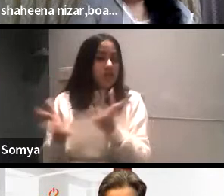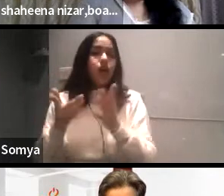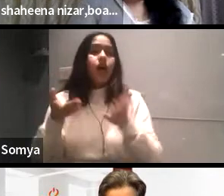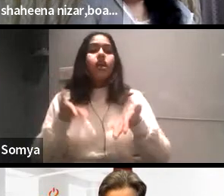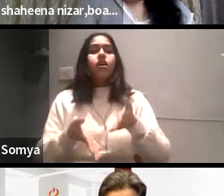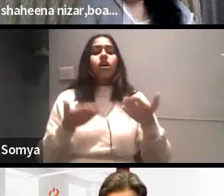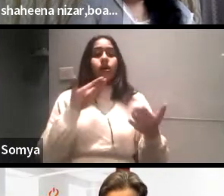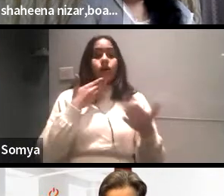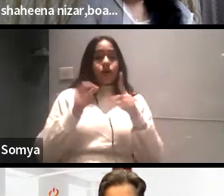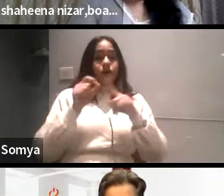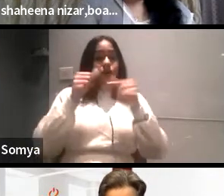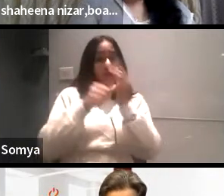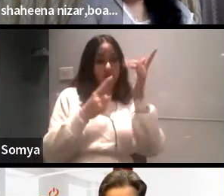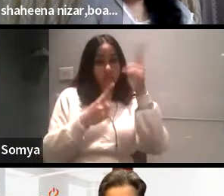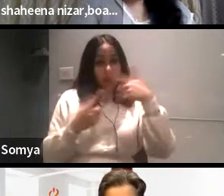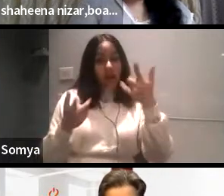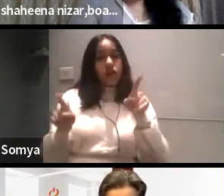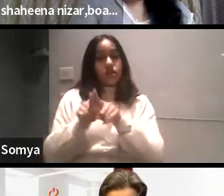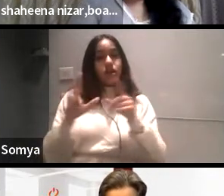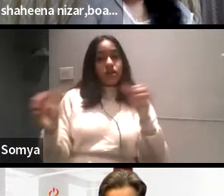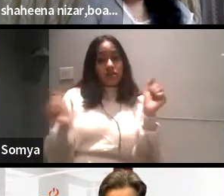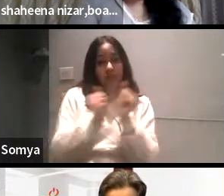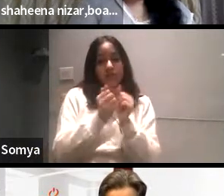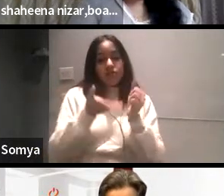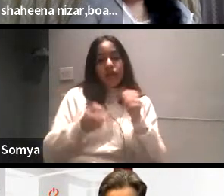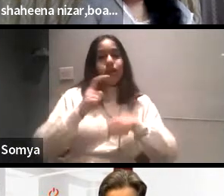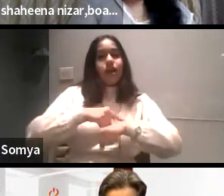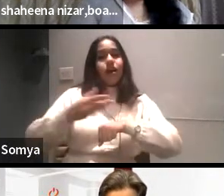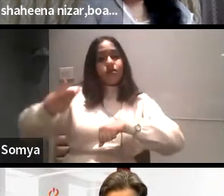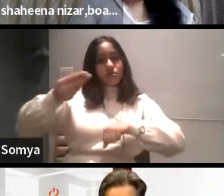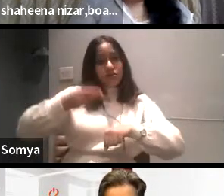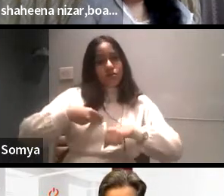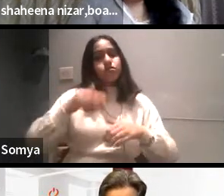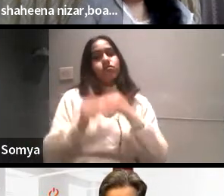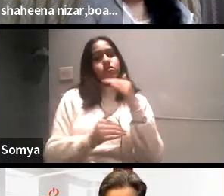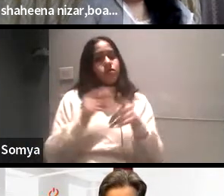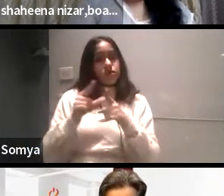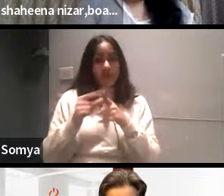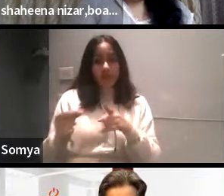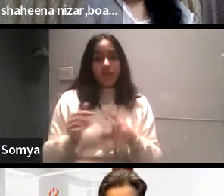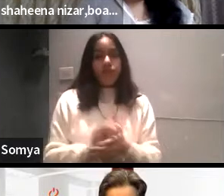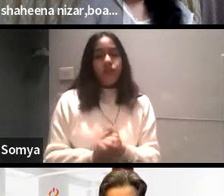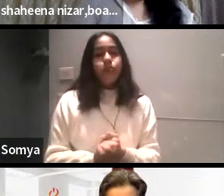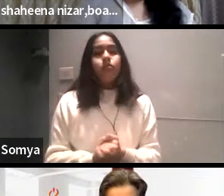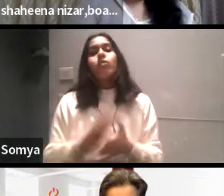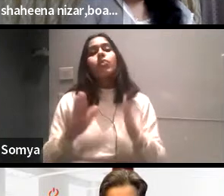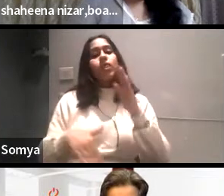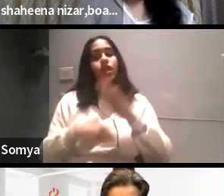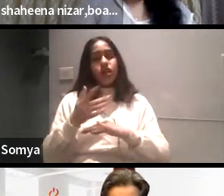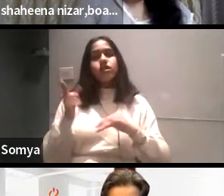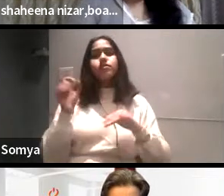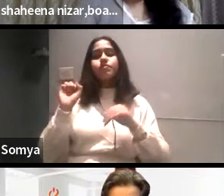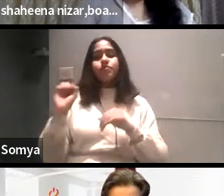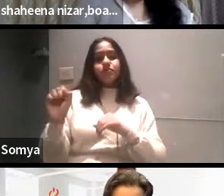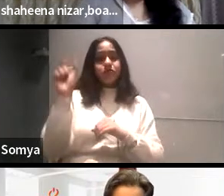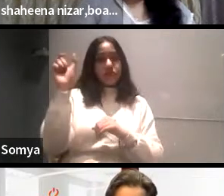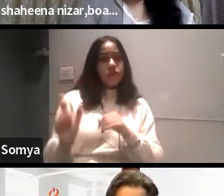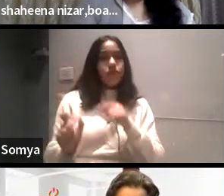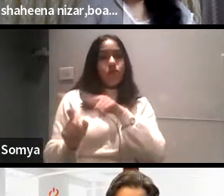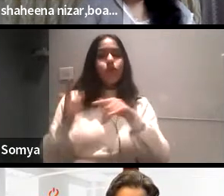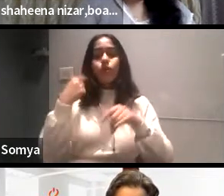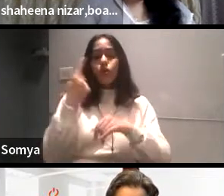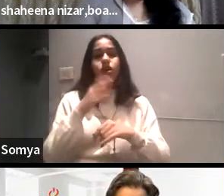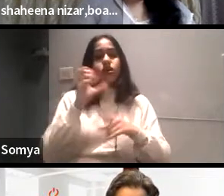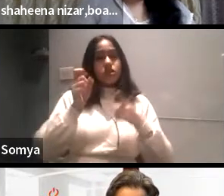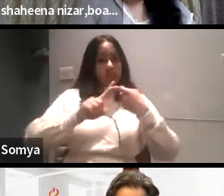Sarthak. Thanks for sparing time. Debashish Majumdar, one of the stalwarts, the CEO